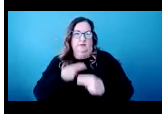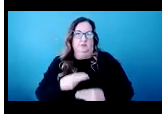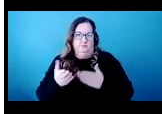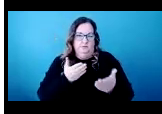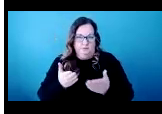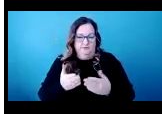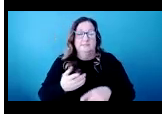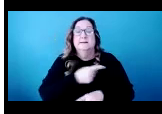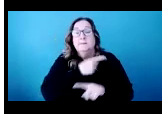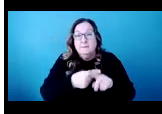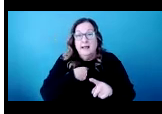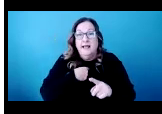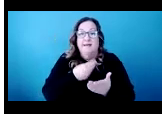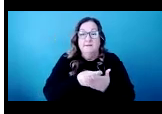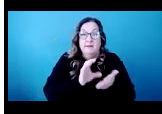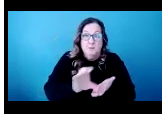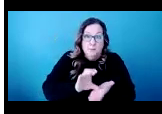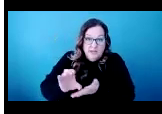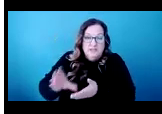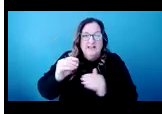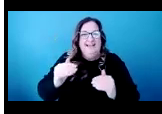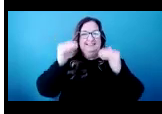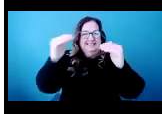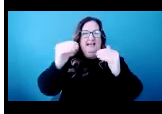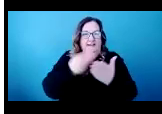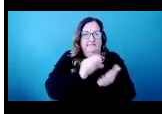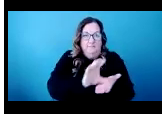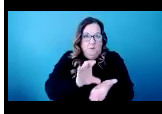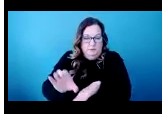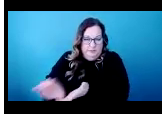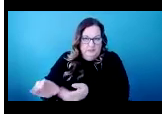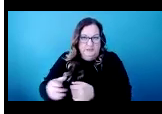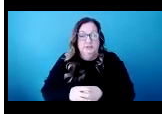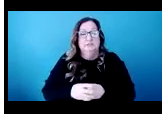the Executive Appropriations Committee. And a new committee this year